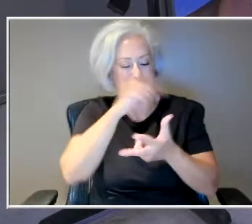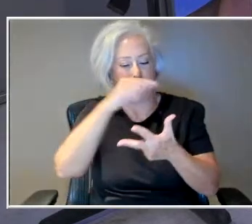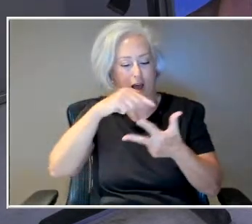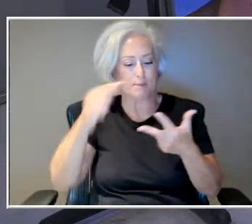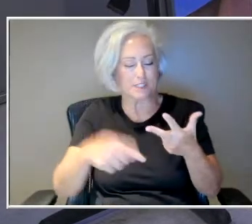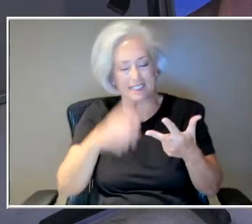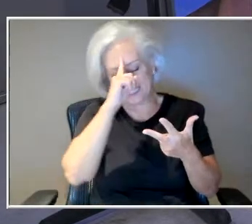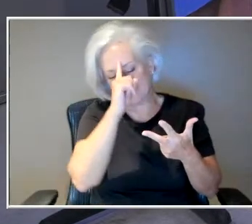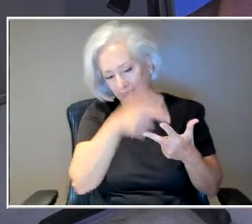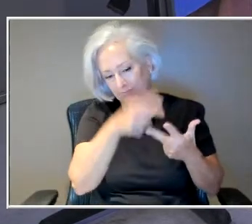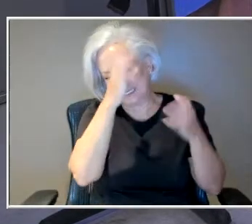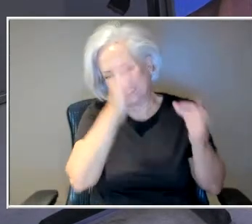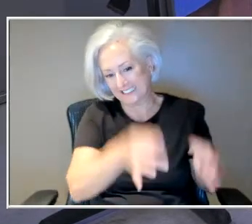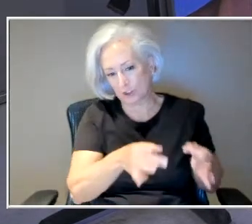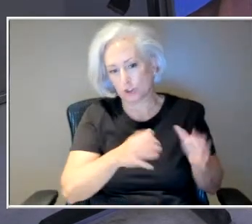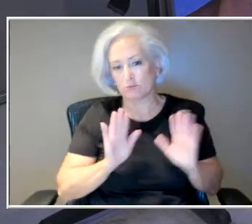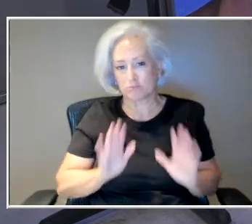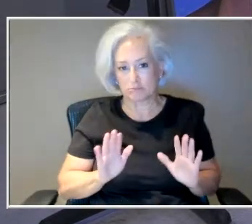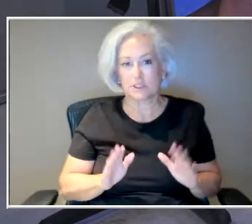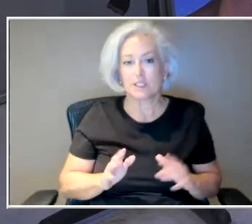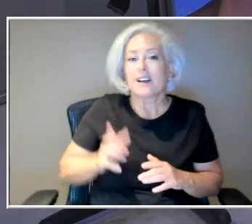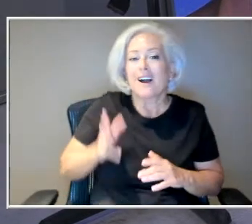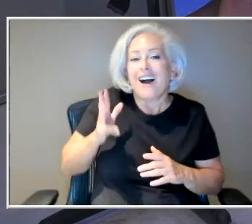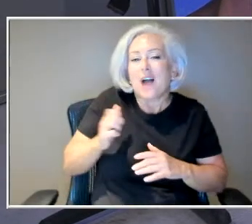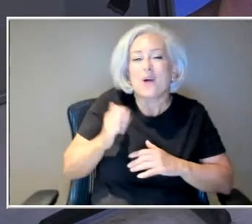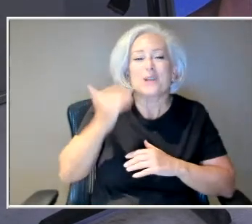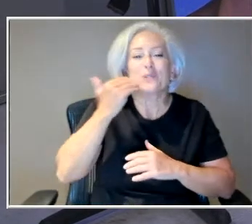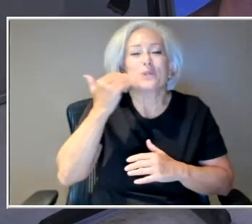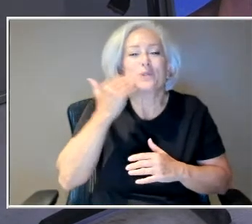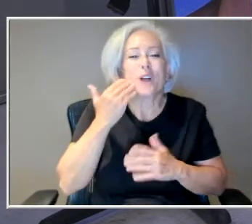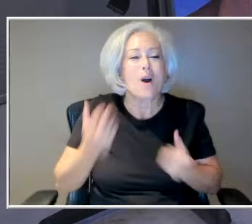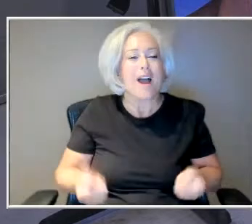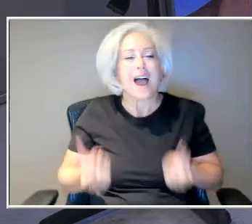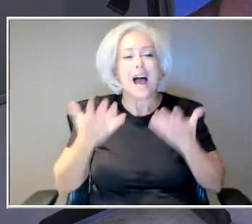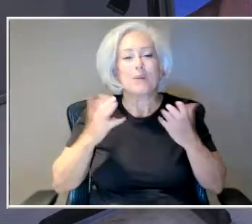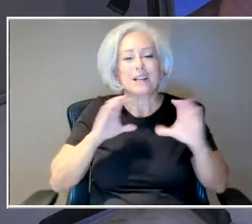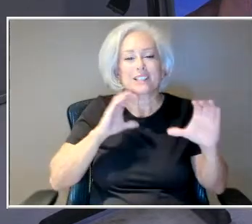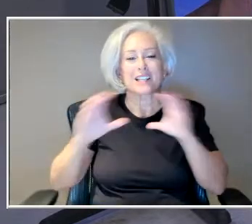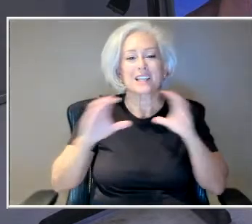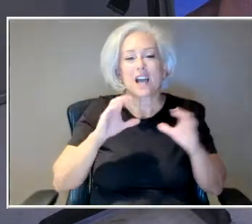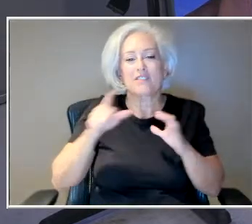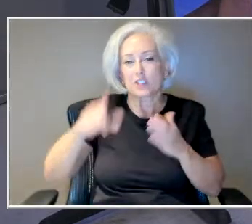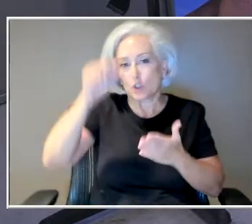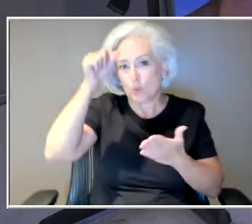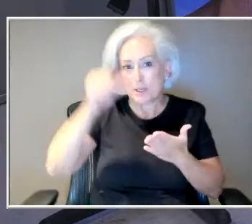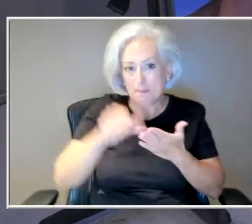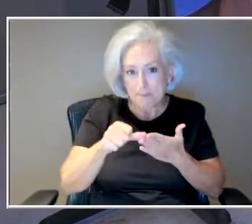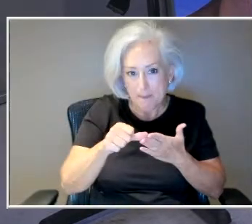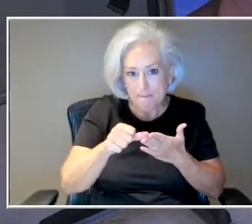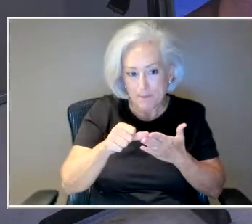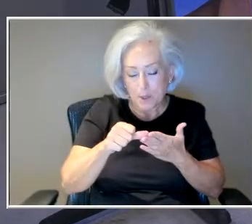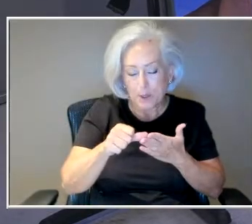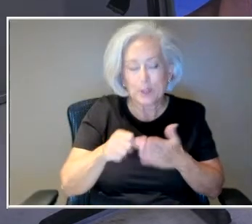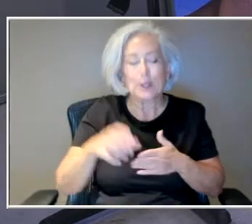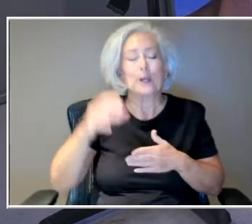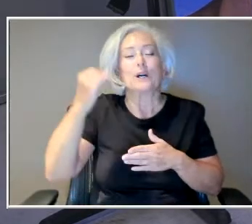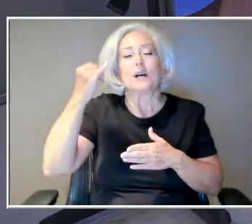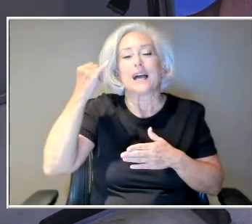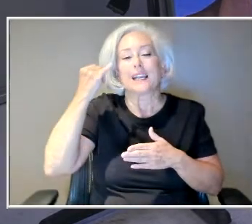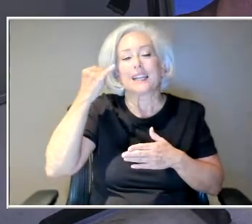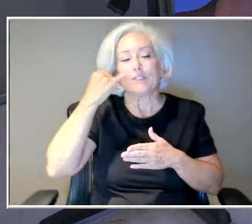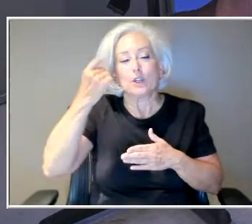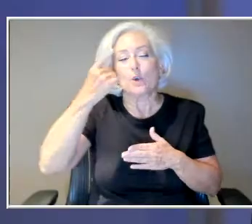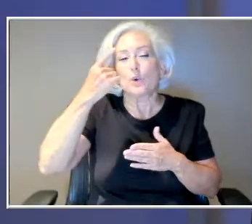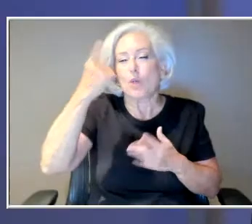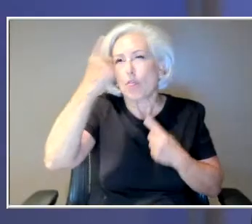right? Yeah, I would like to hear how much of that conversation you remember, and if you had thoughts about it.